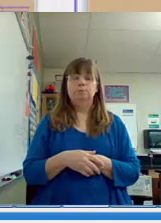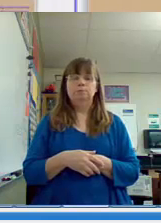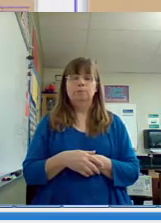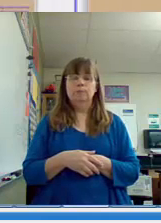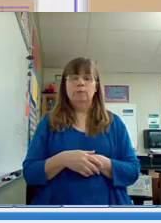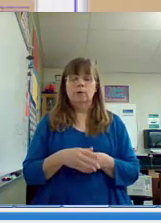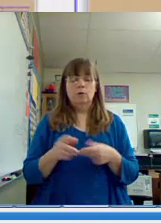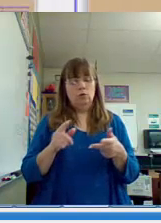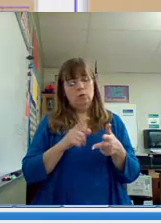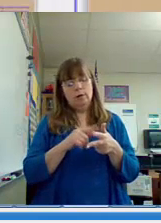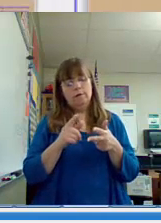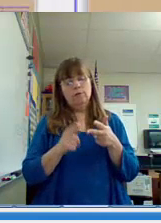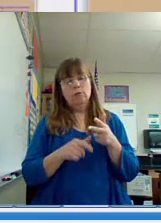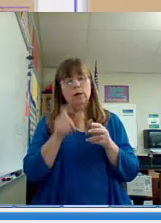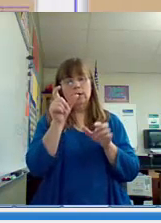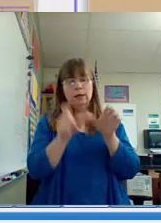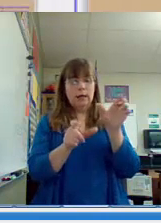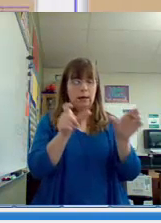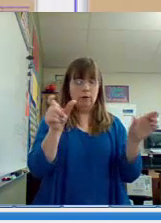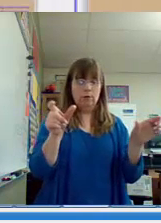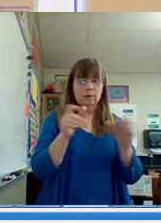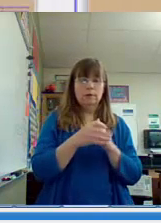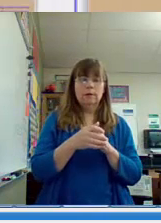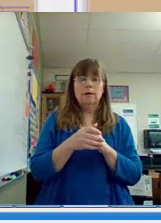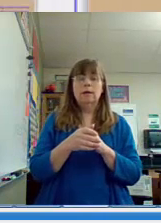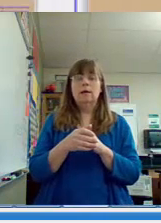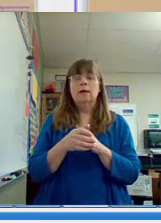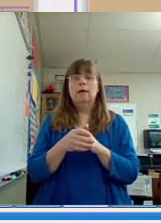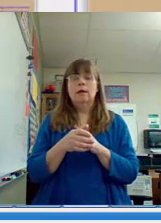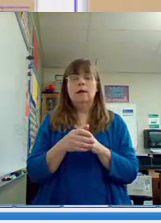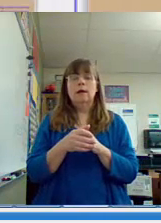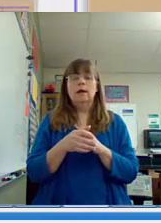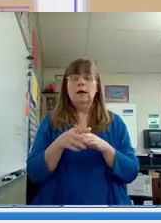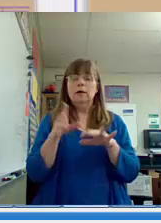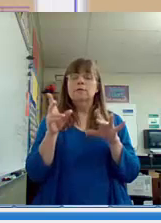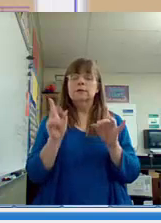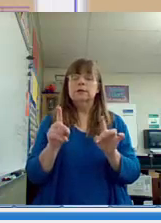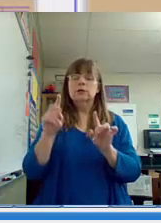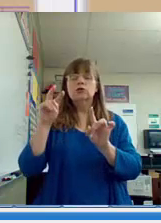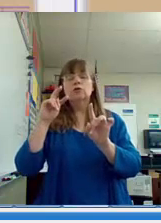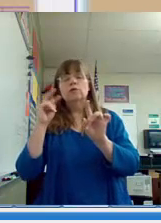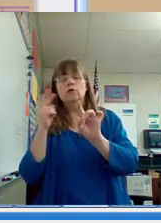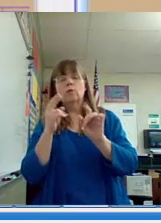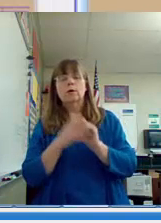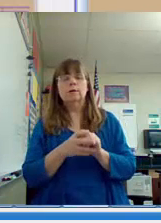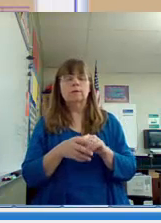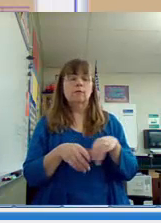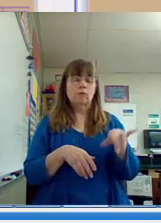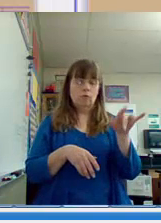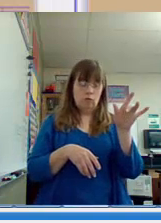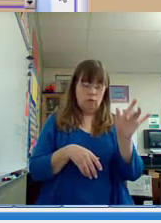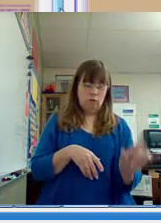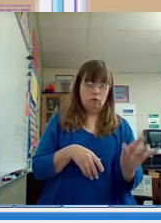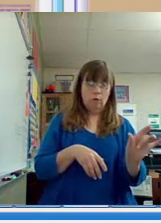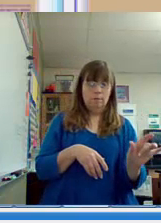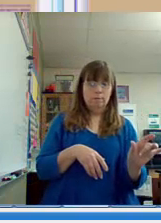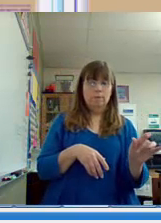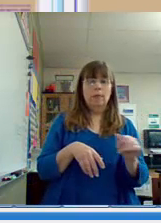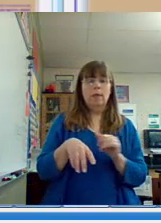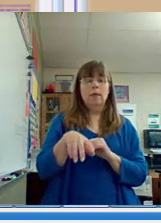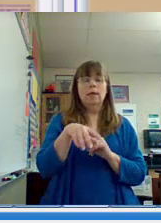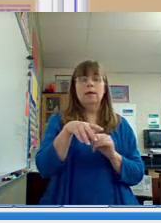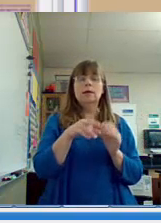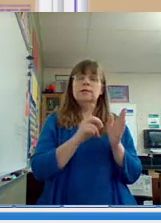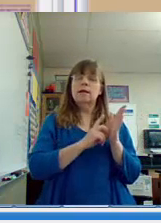So we have three categories of environmental decision viewpoints. The first one is the